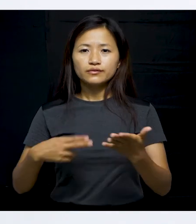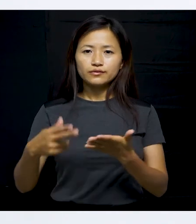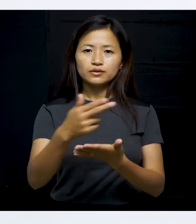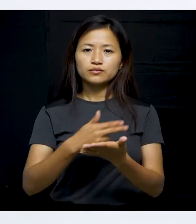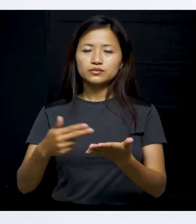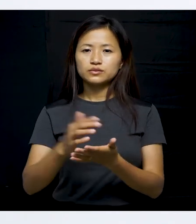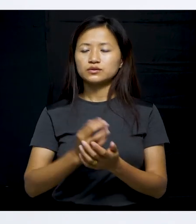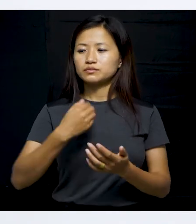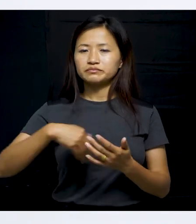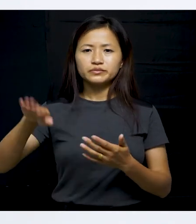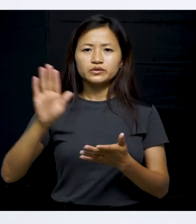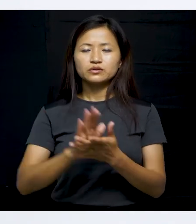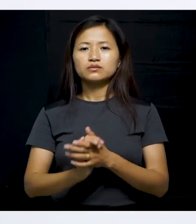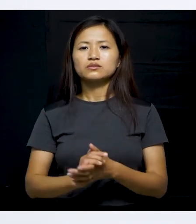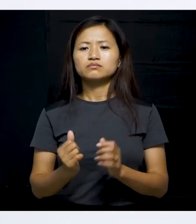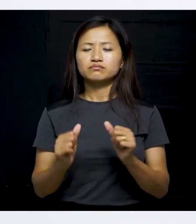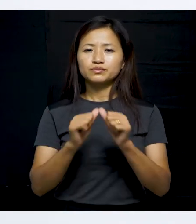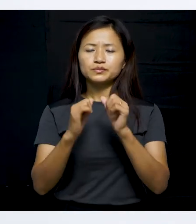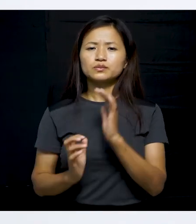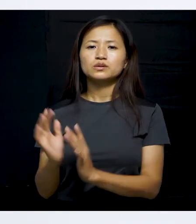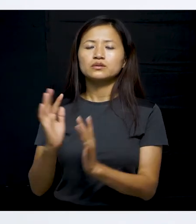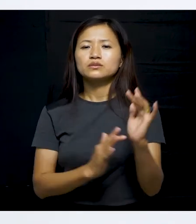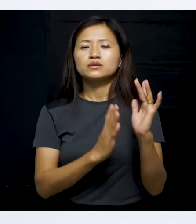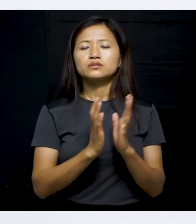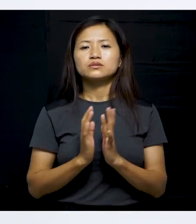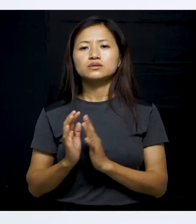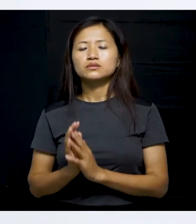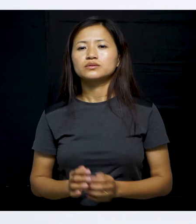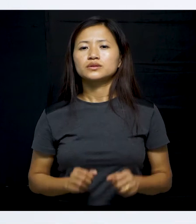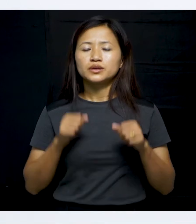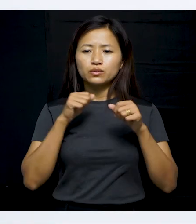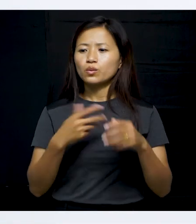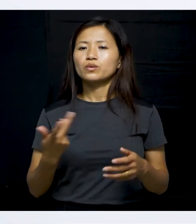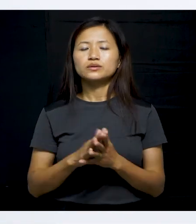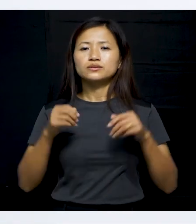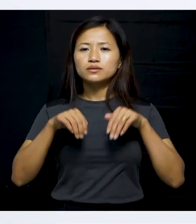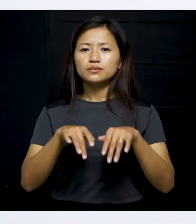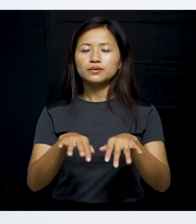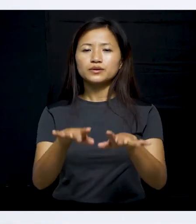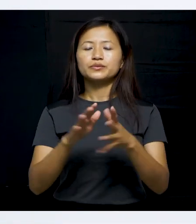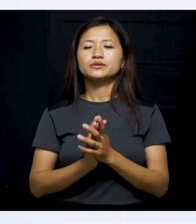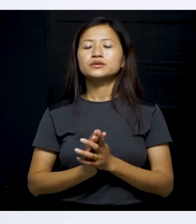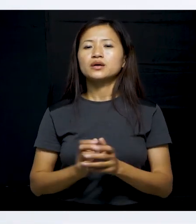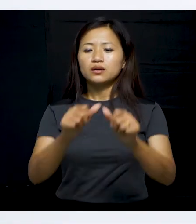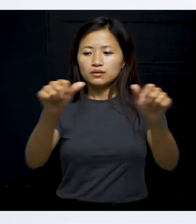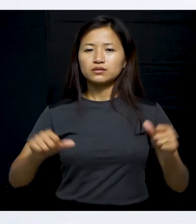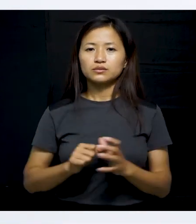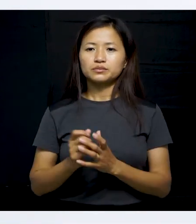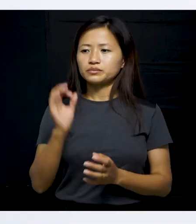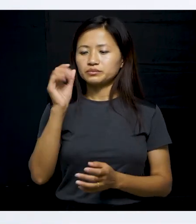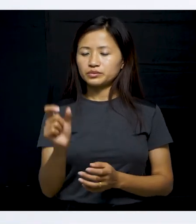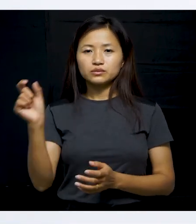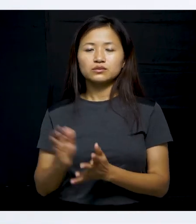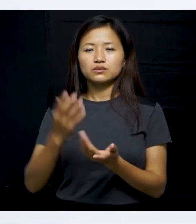farming. Most of them go for agriculture, whereas in the urban areas, the people go to offices. They